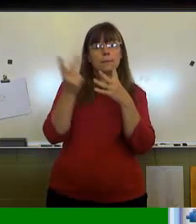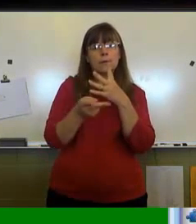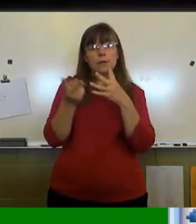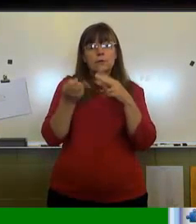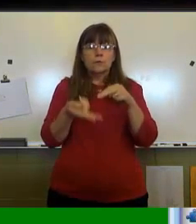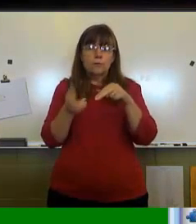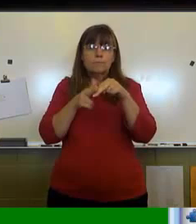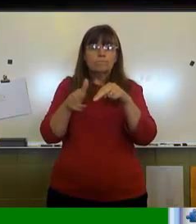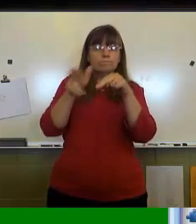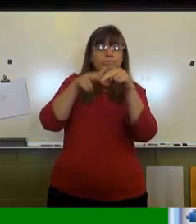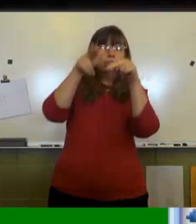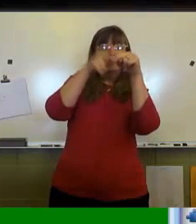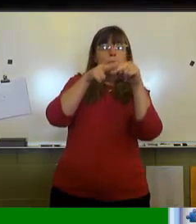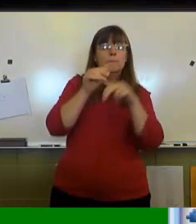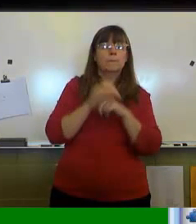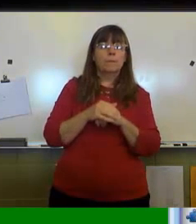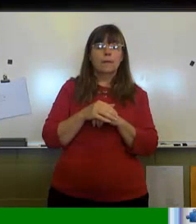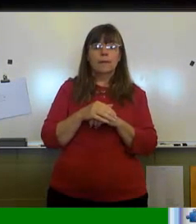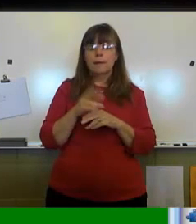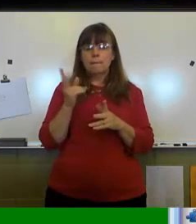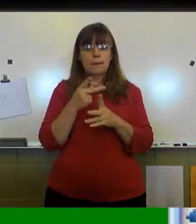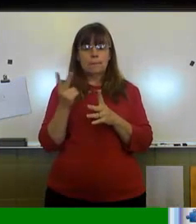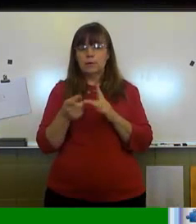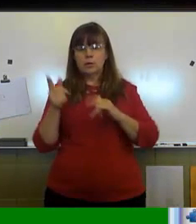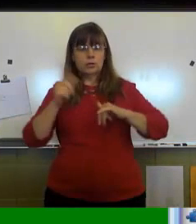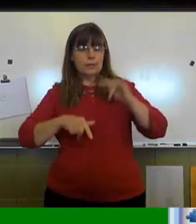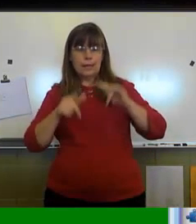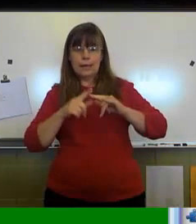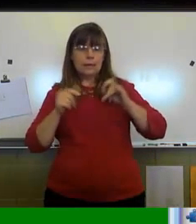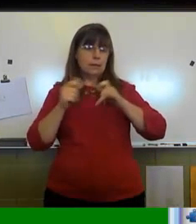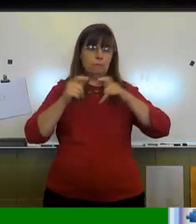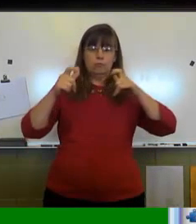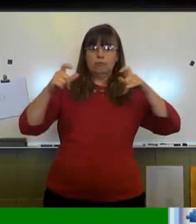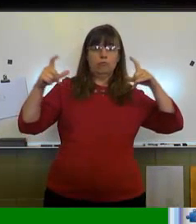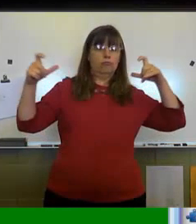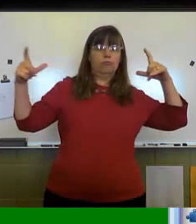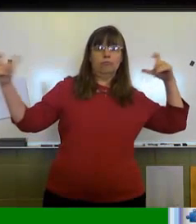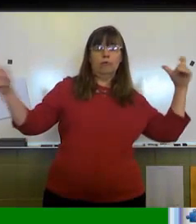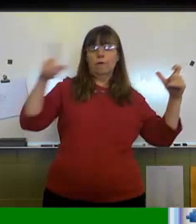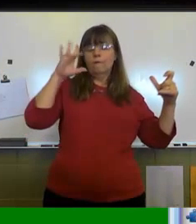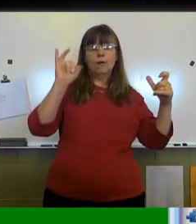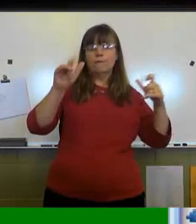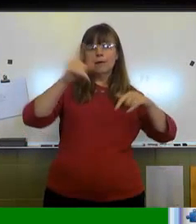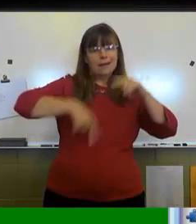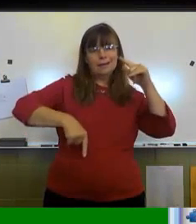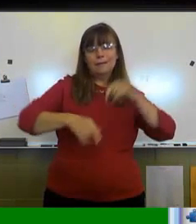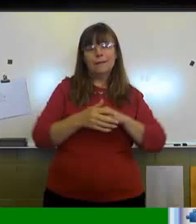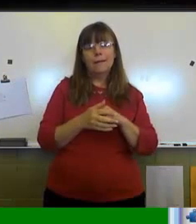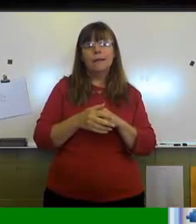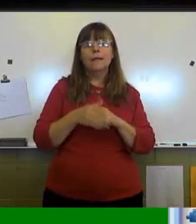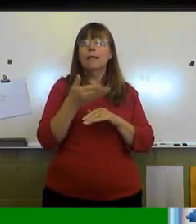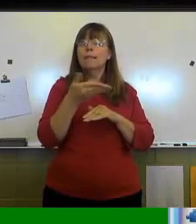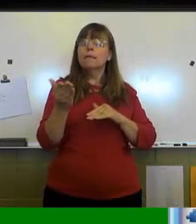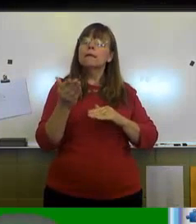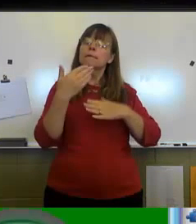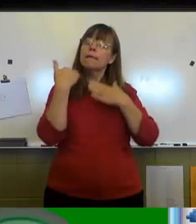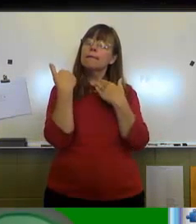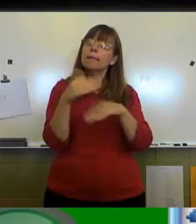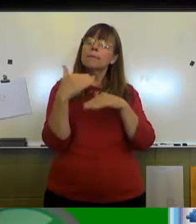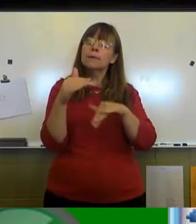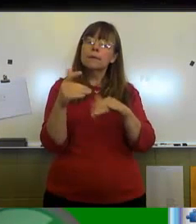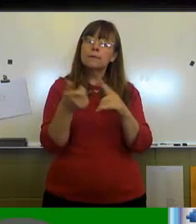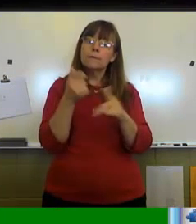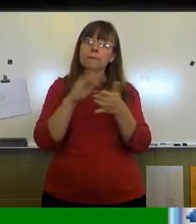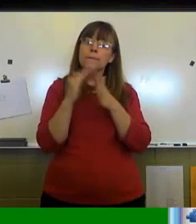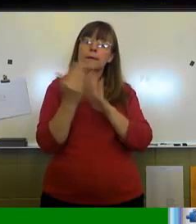like a population can just keep going and going and going forever. There's things that keep them from getting too